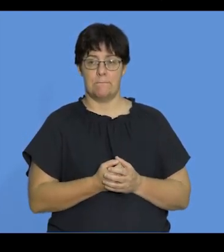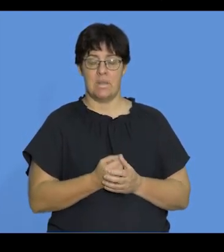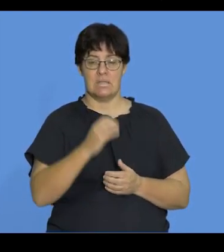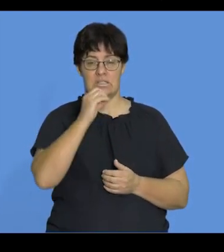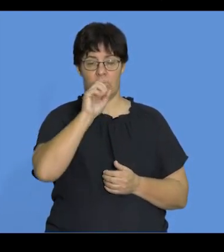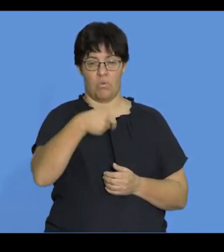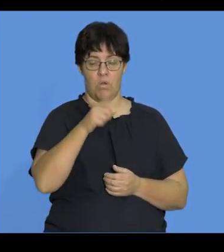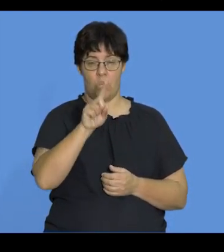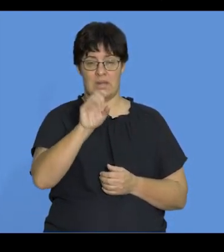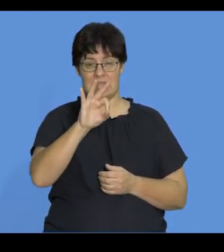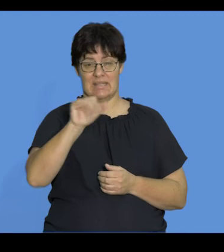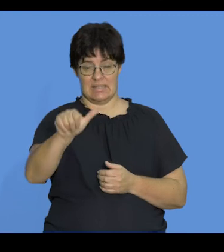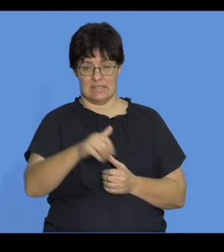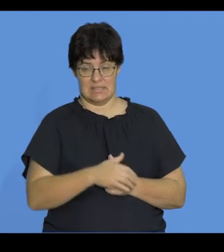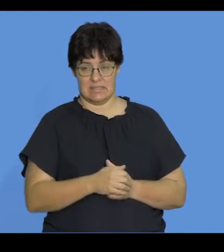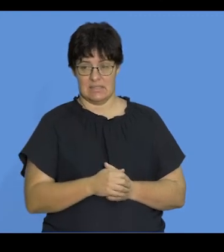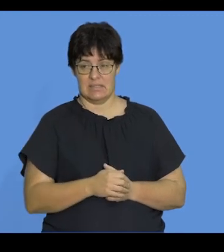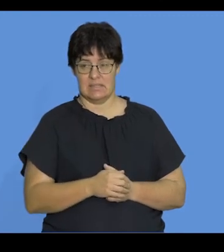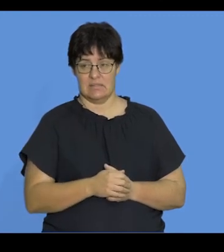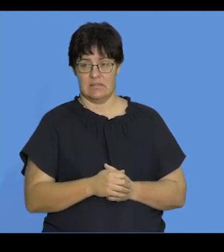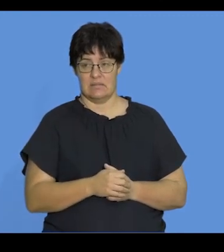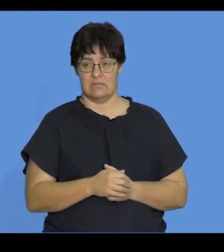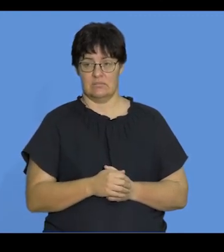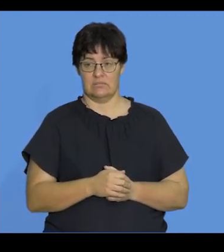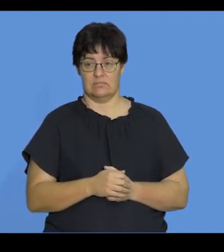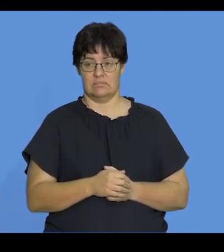decimal fraction, 0.136, right?